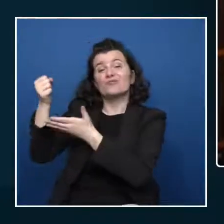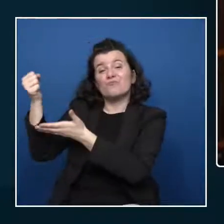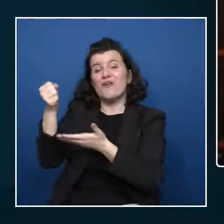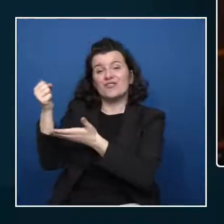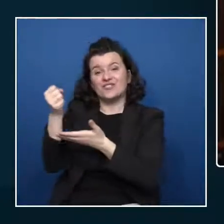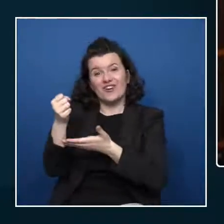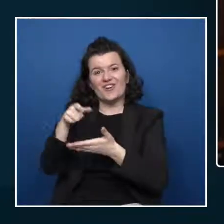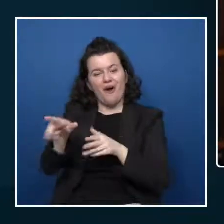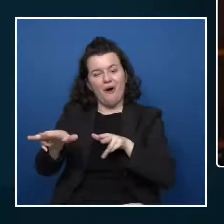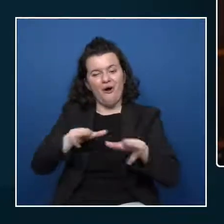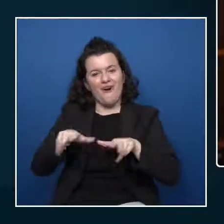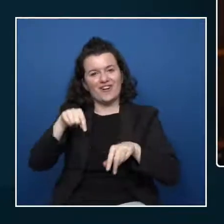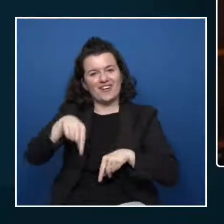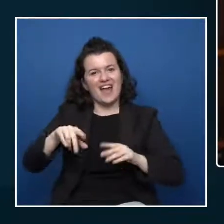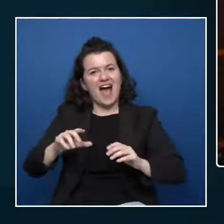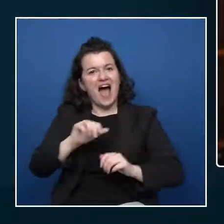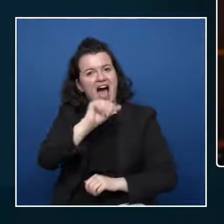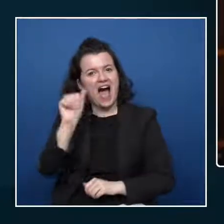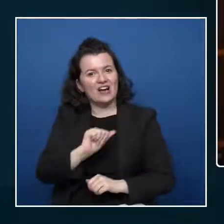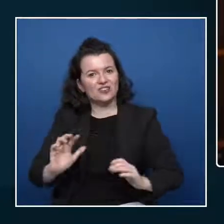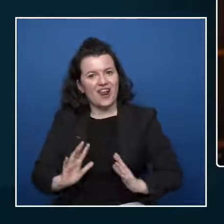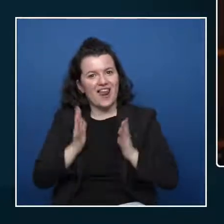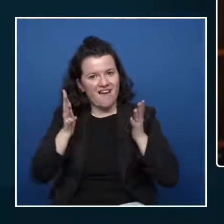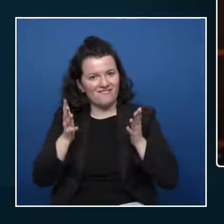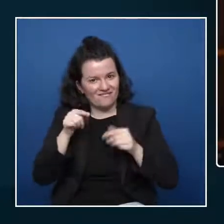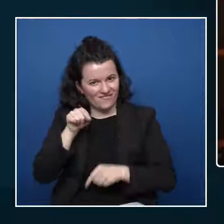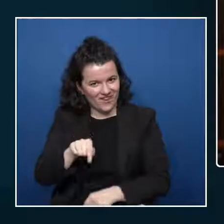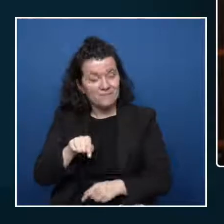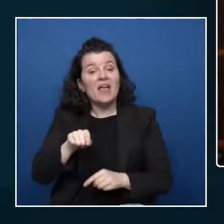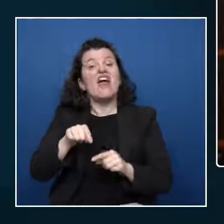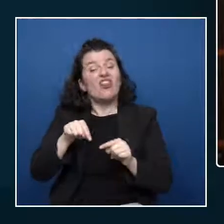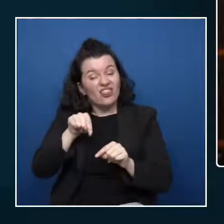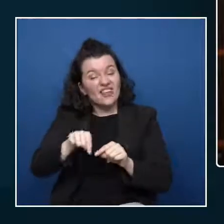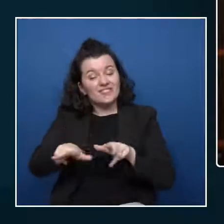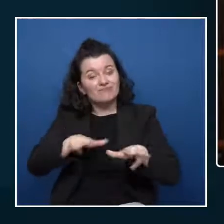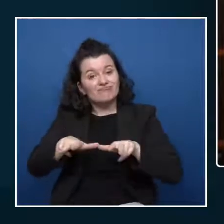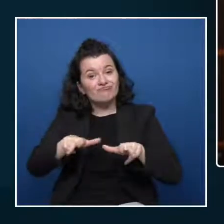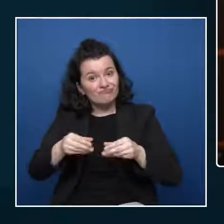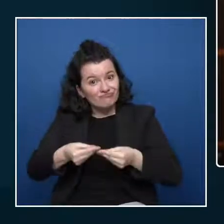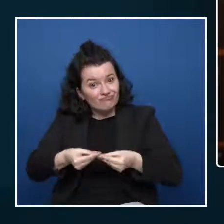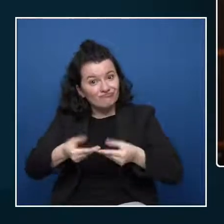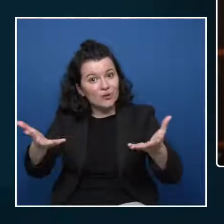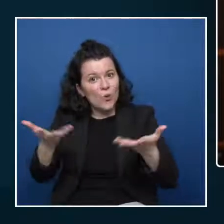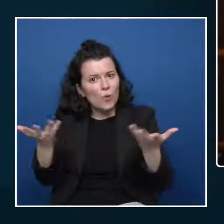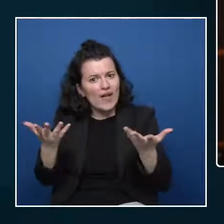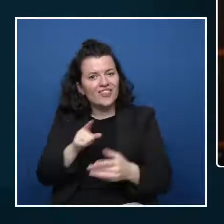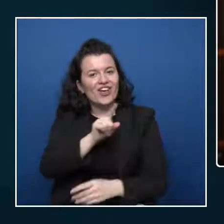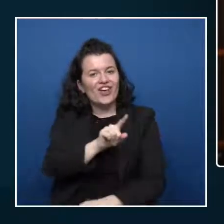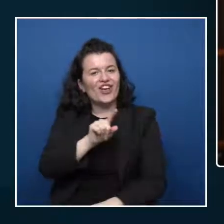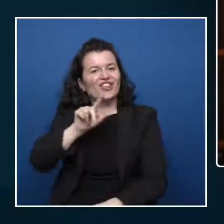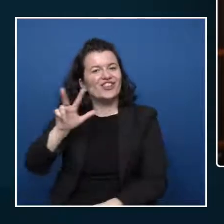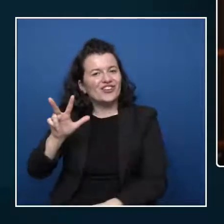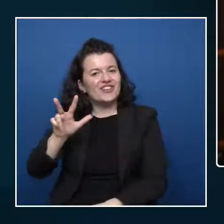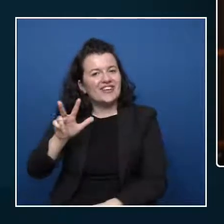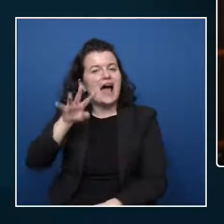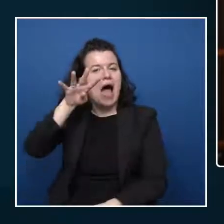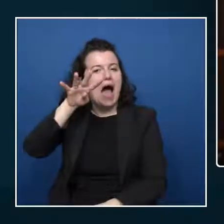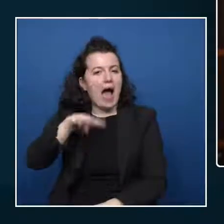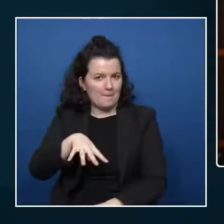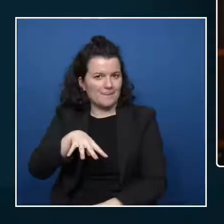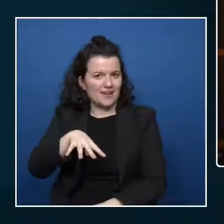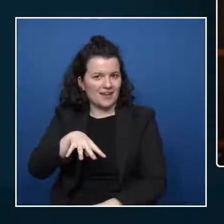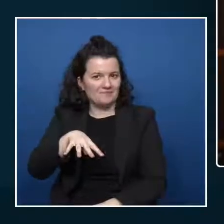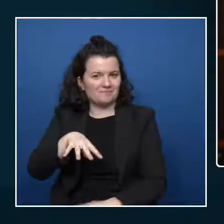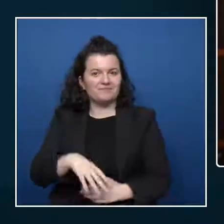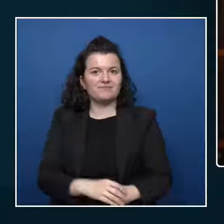and it is going to take place on the 13th of April. And we have a special link that is